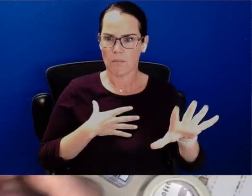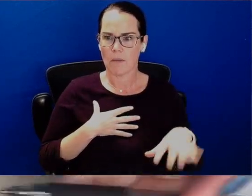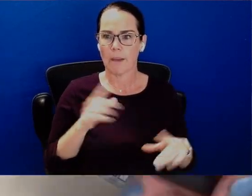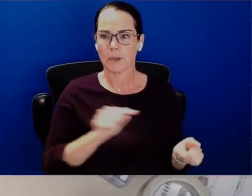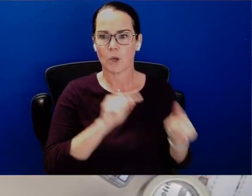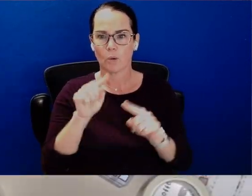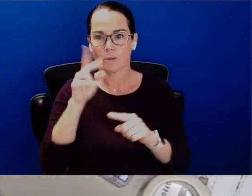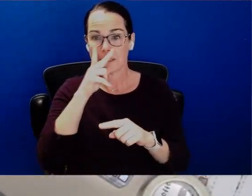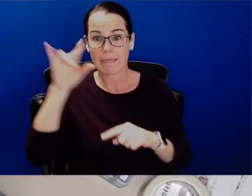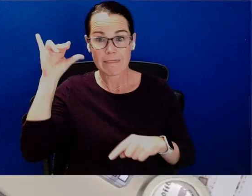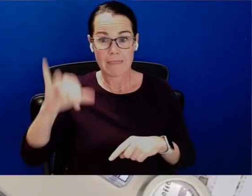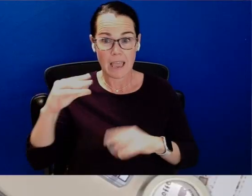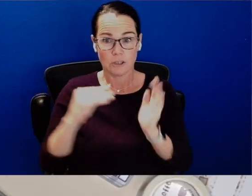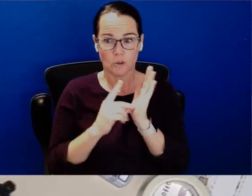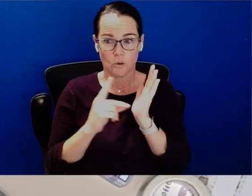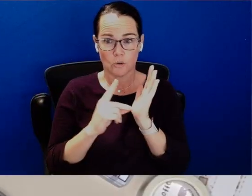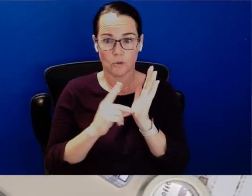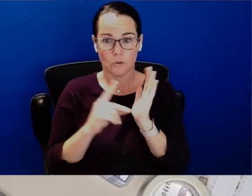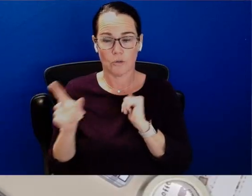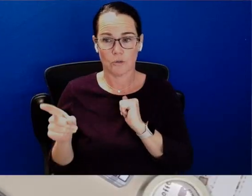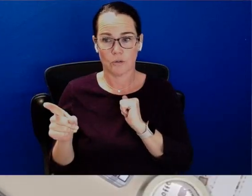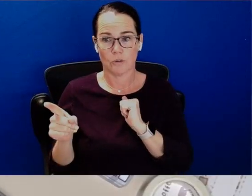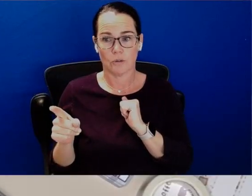this one.